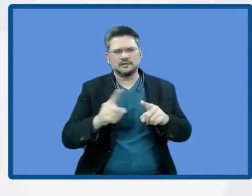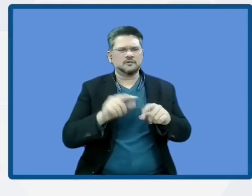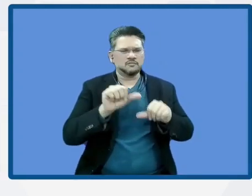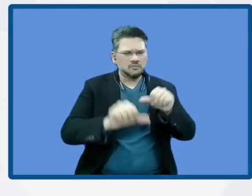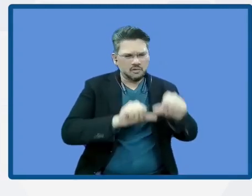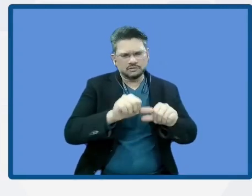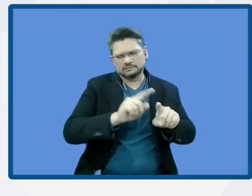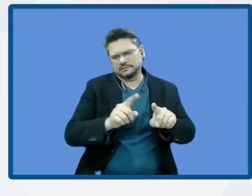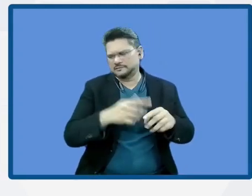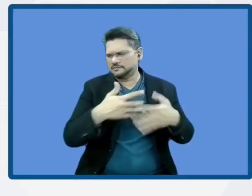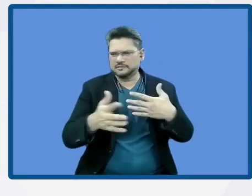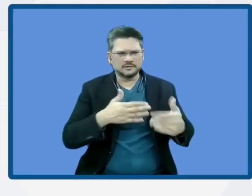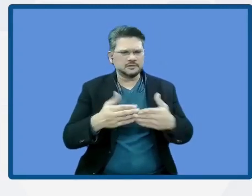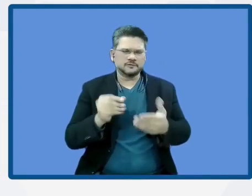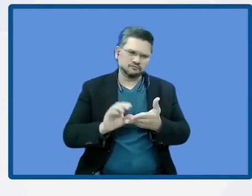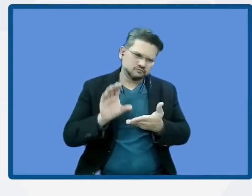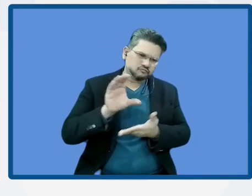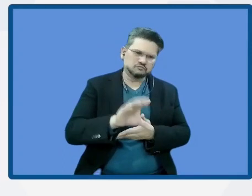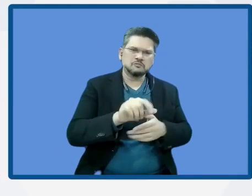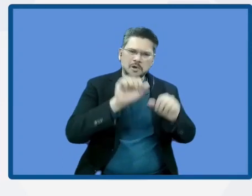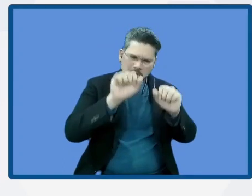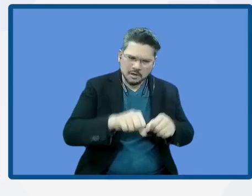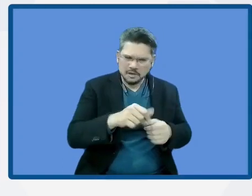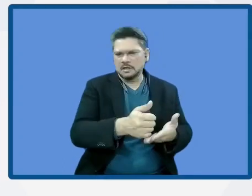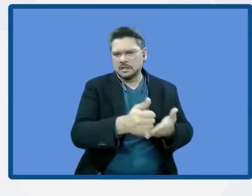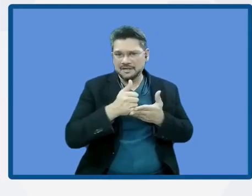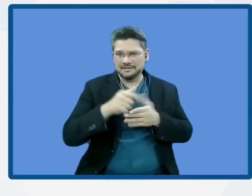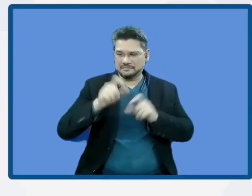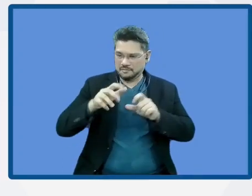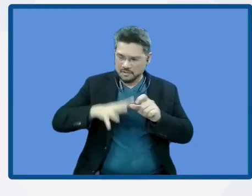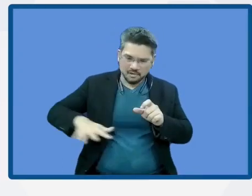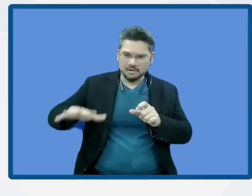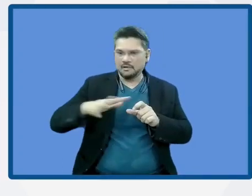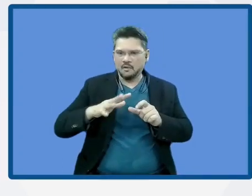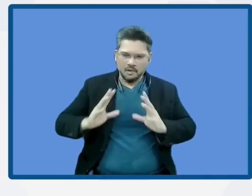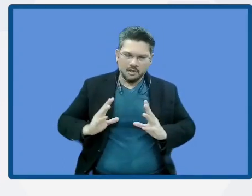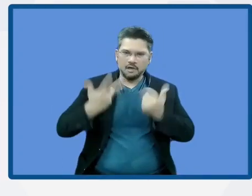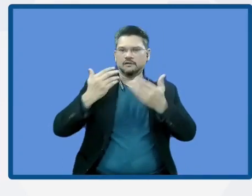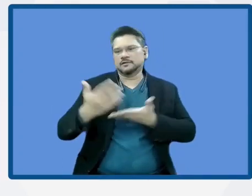to provide our population with a second chance to live. Thank you.